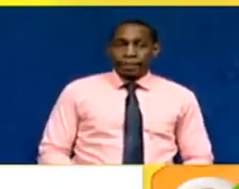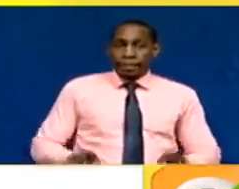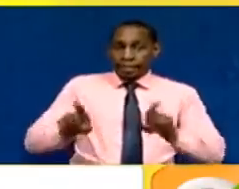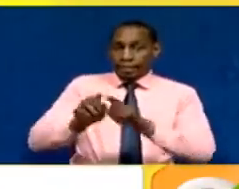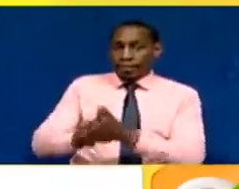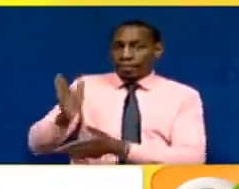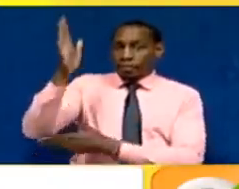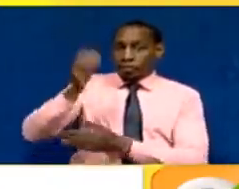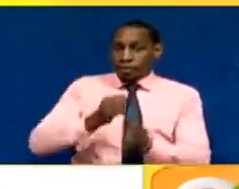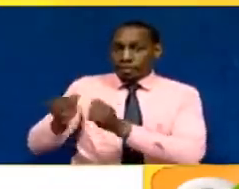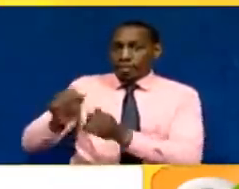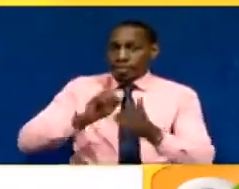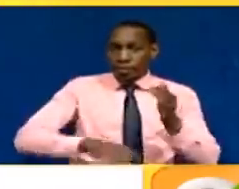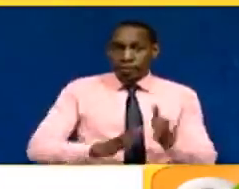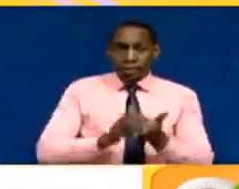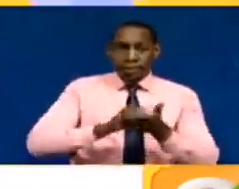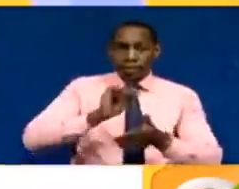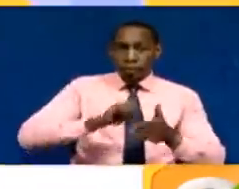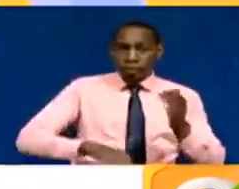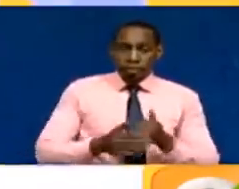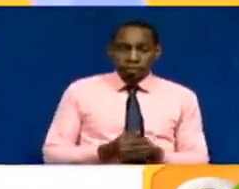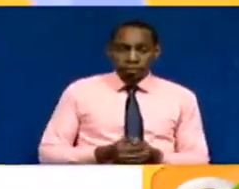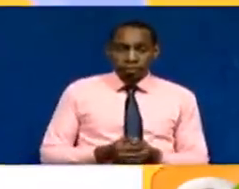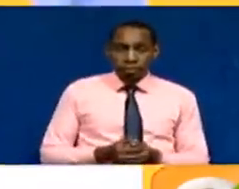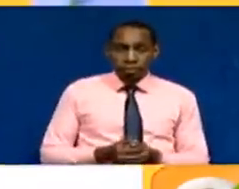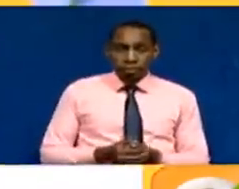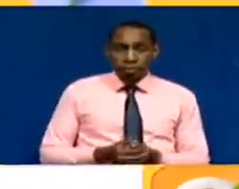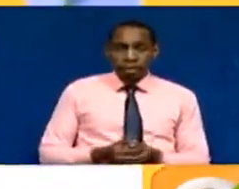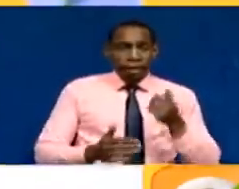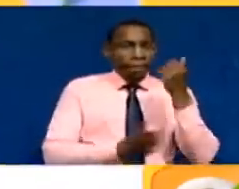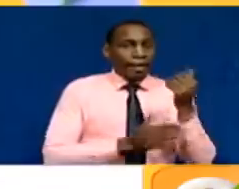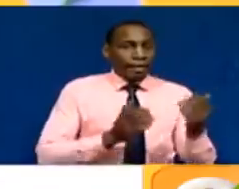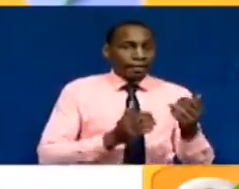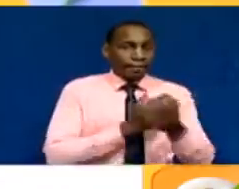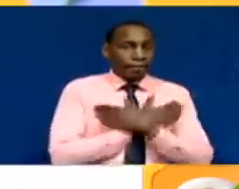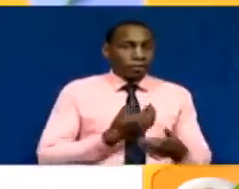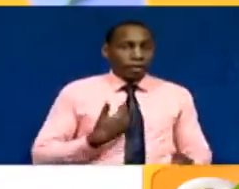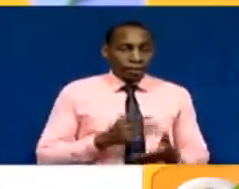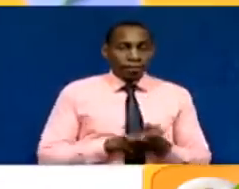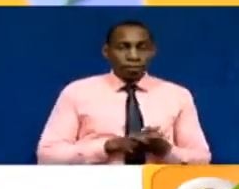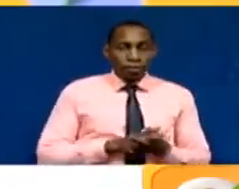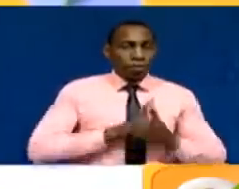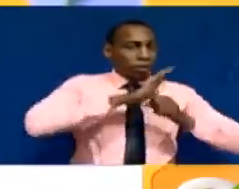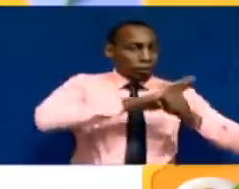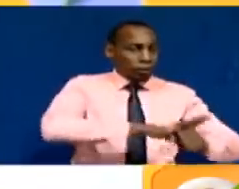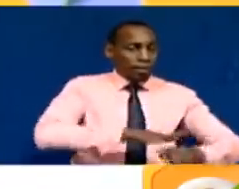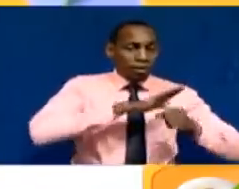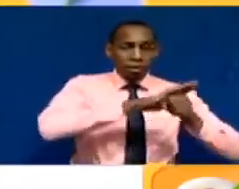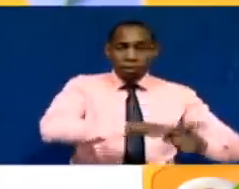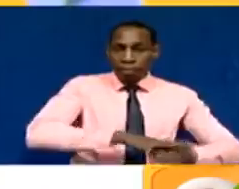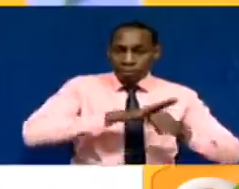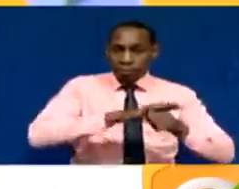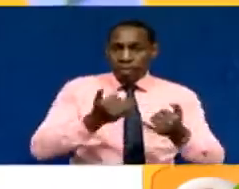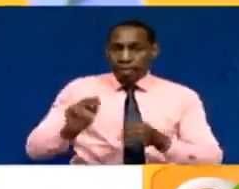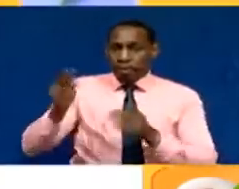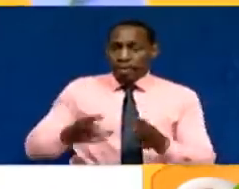And God's strategy was that you have these bad friends take you through what they have taken you through